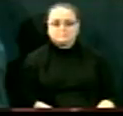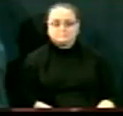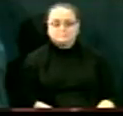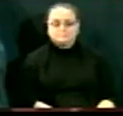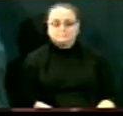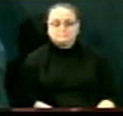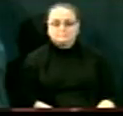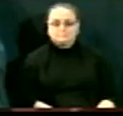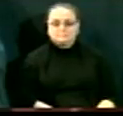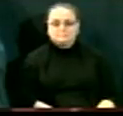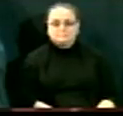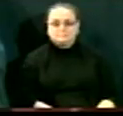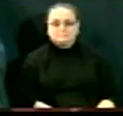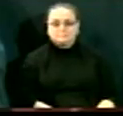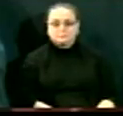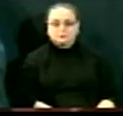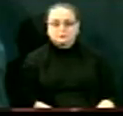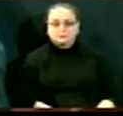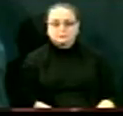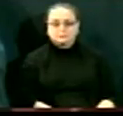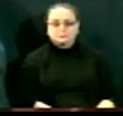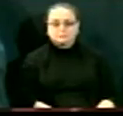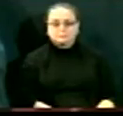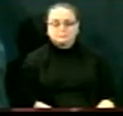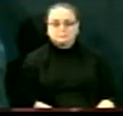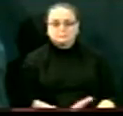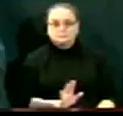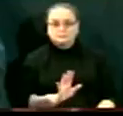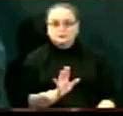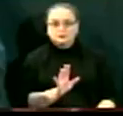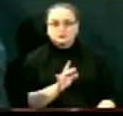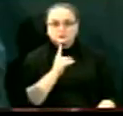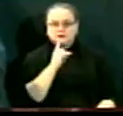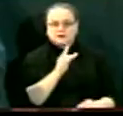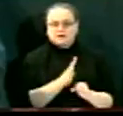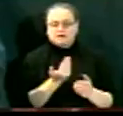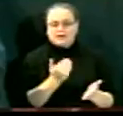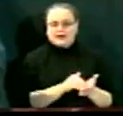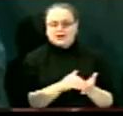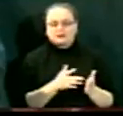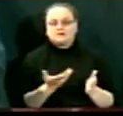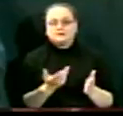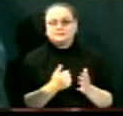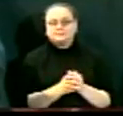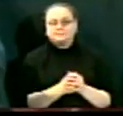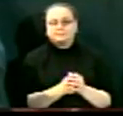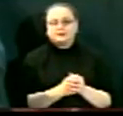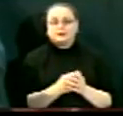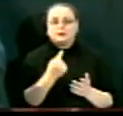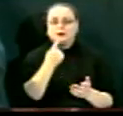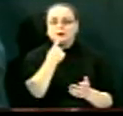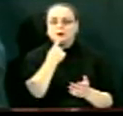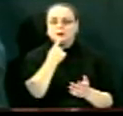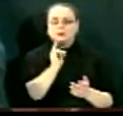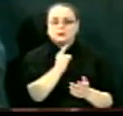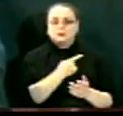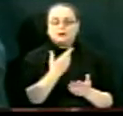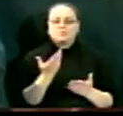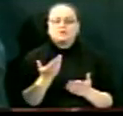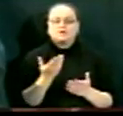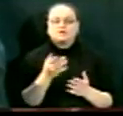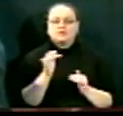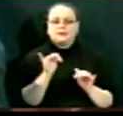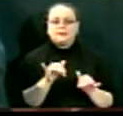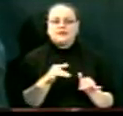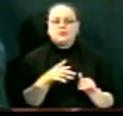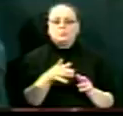Sure. Well, I mean, I'm not opposing it. I'm just asking. I don't, yeah. So it's just a reiteration that we did say that we would, that